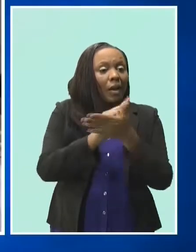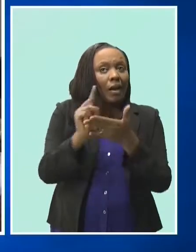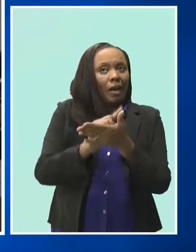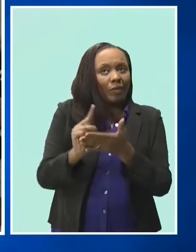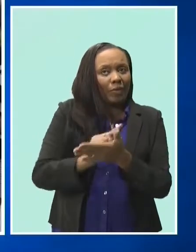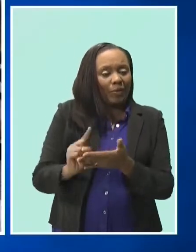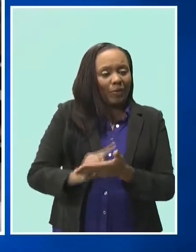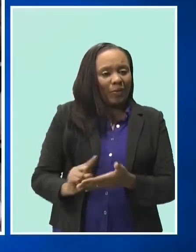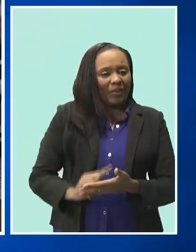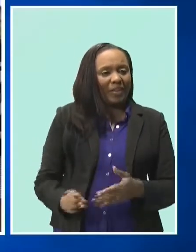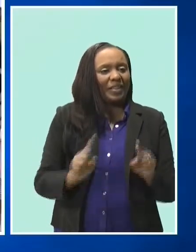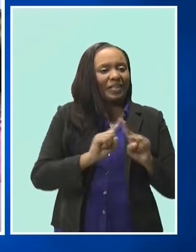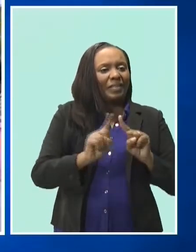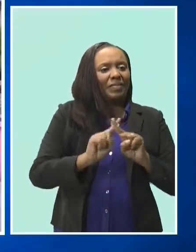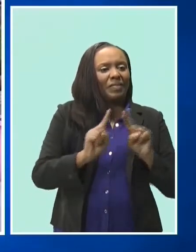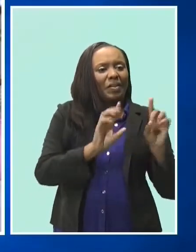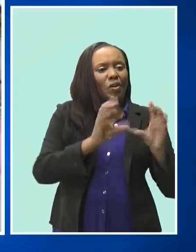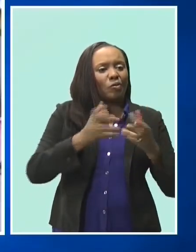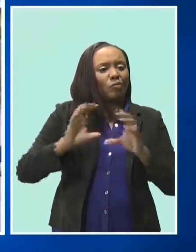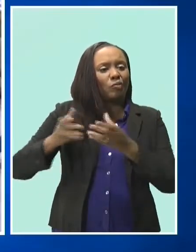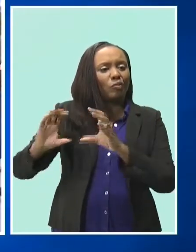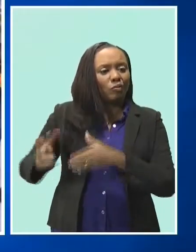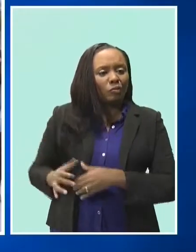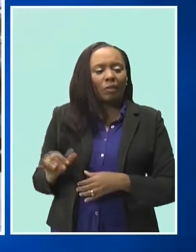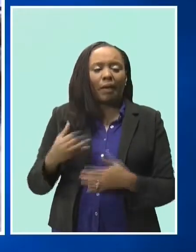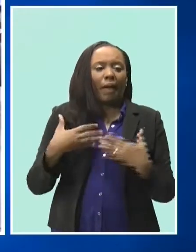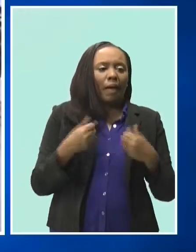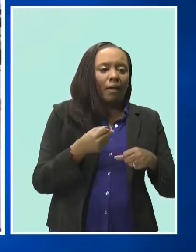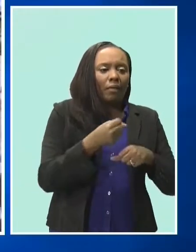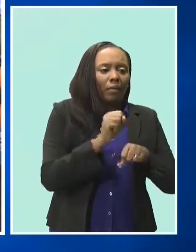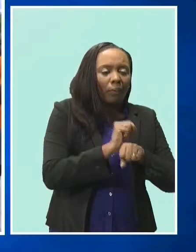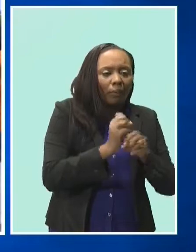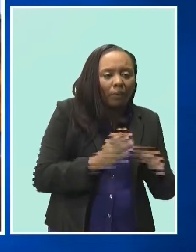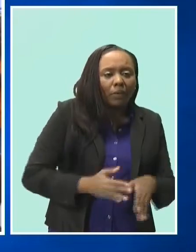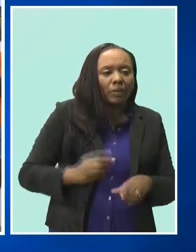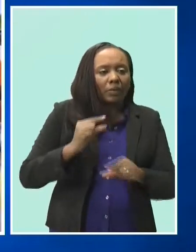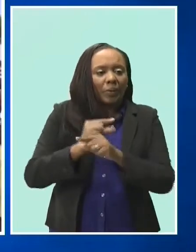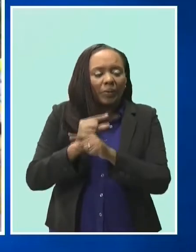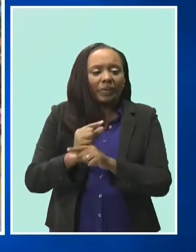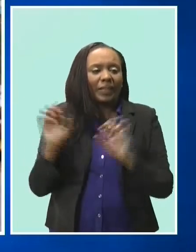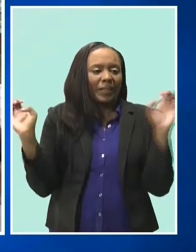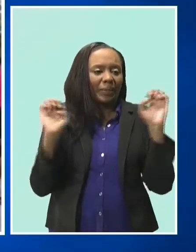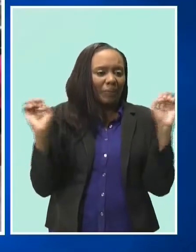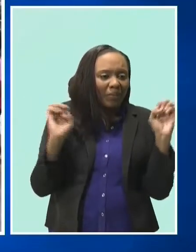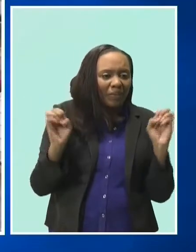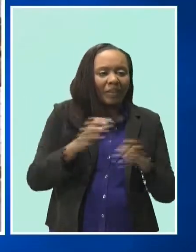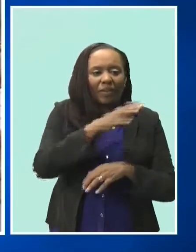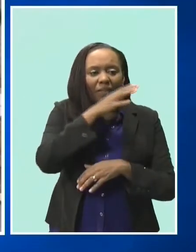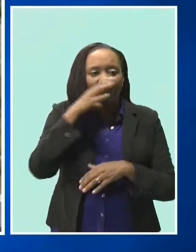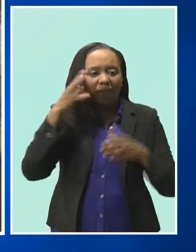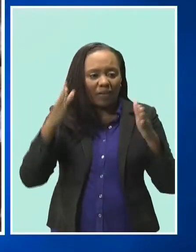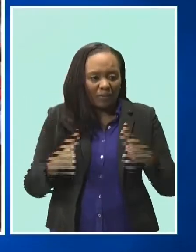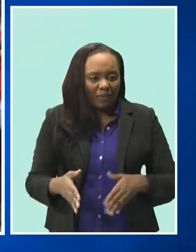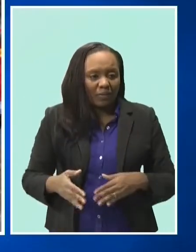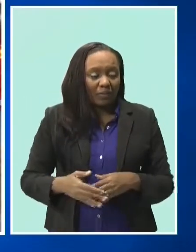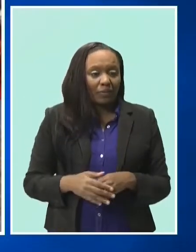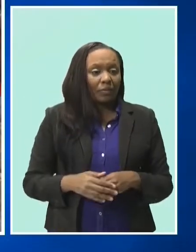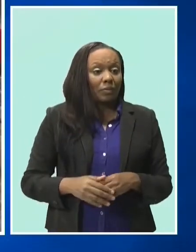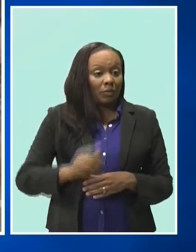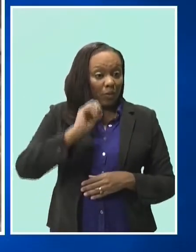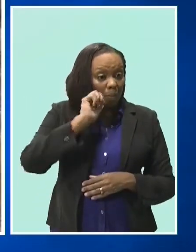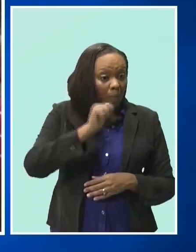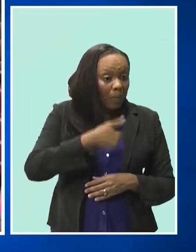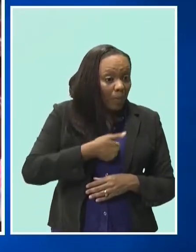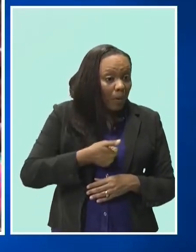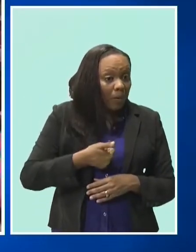are being recognized, with healthcare workers, security and emergency personnel and farmers among those saluted so far. And come